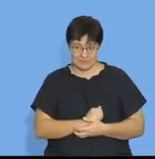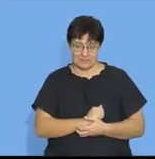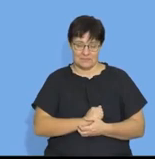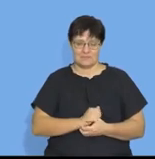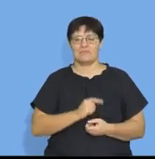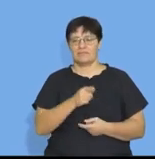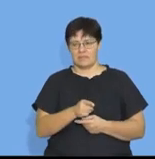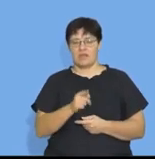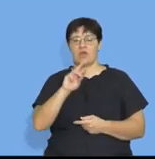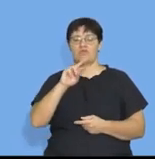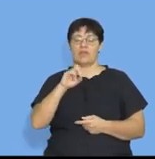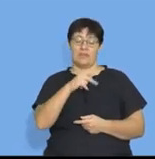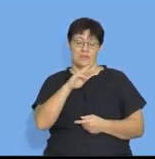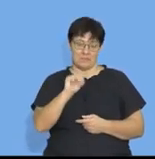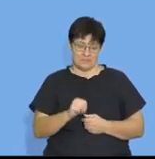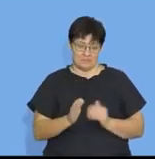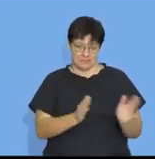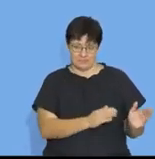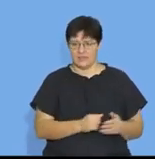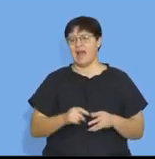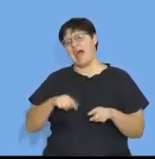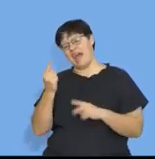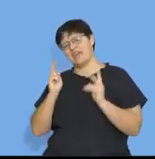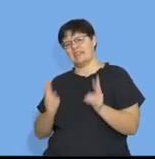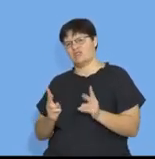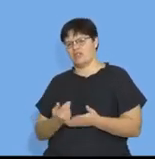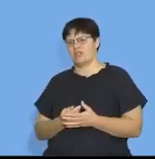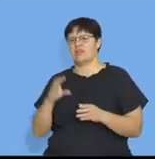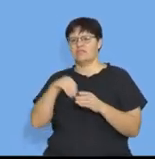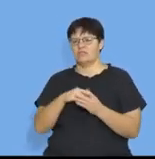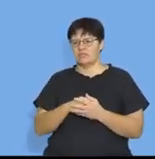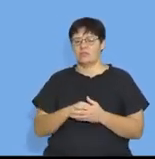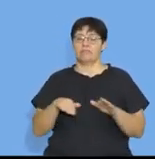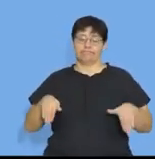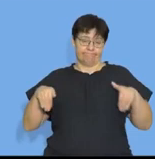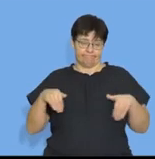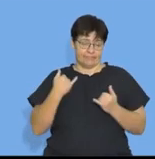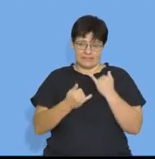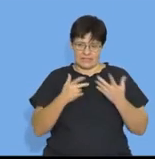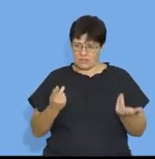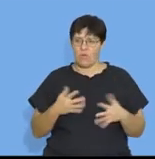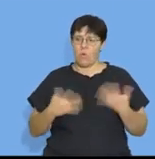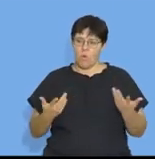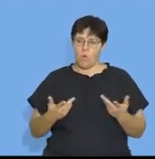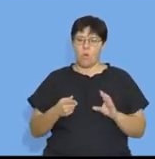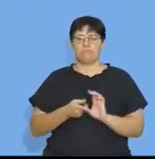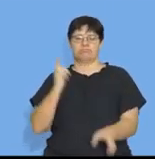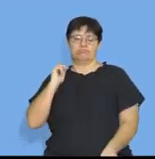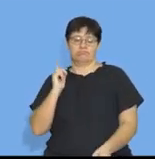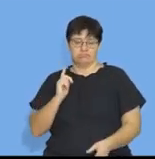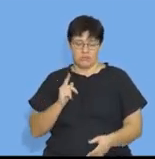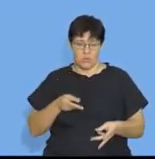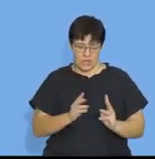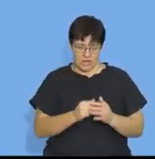So, as I mentioned, that was the rhythm method. There are other natural methods which include abstinence as well as the